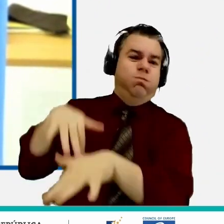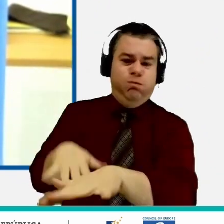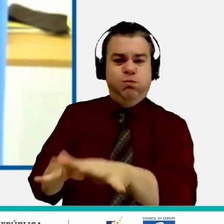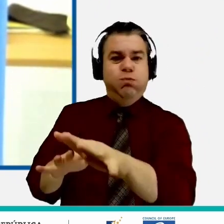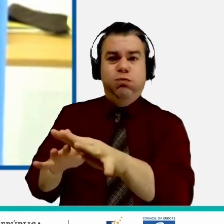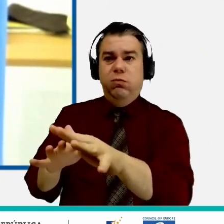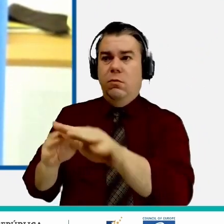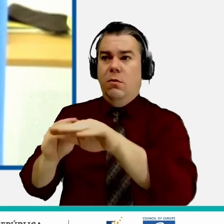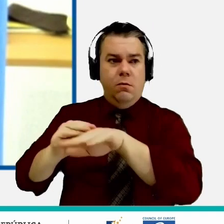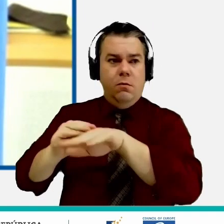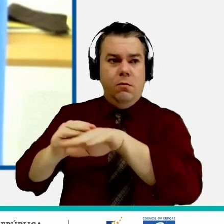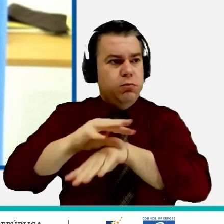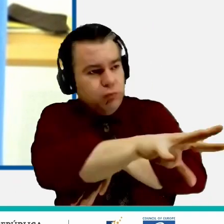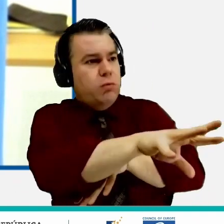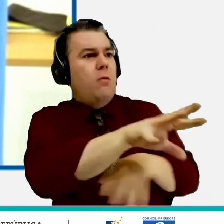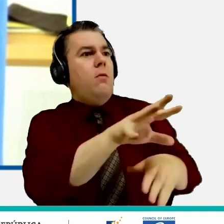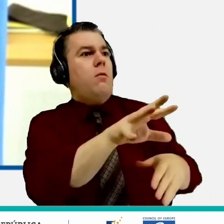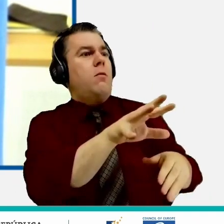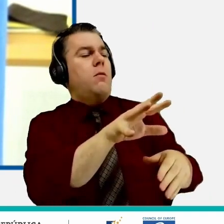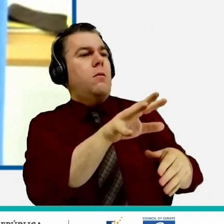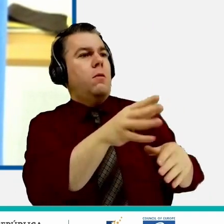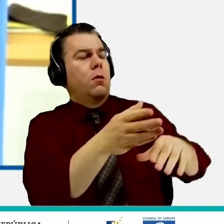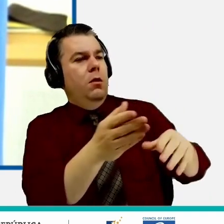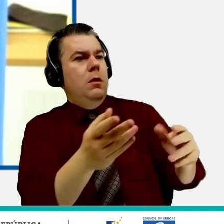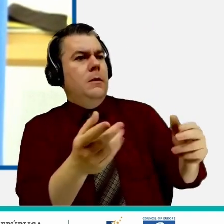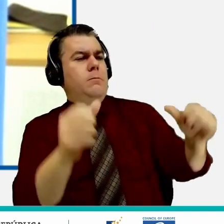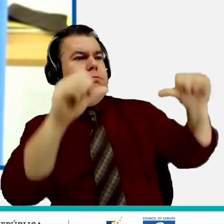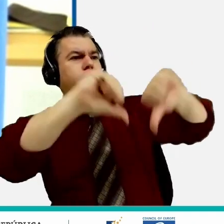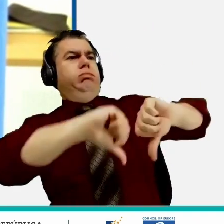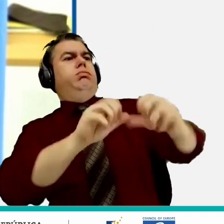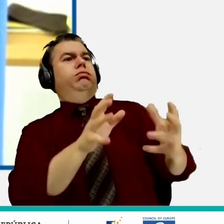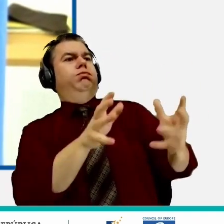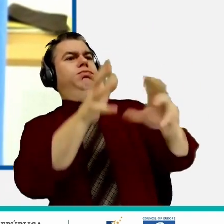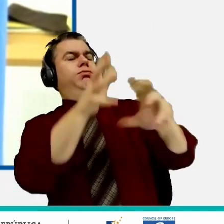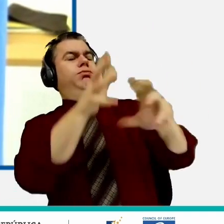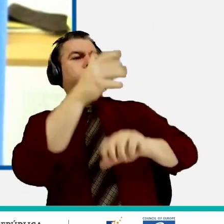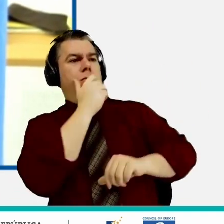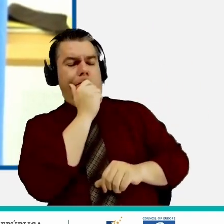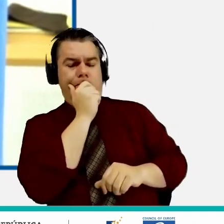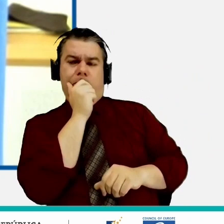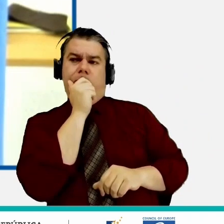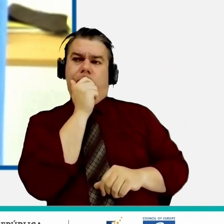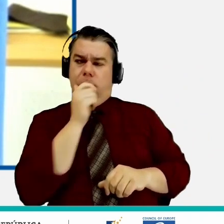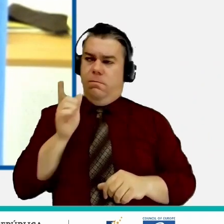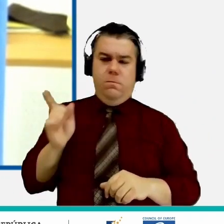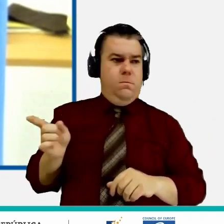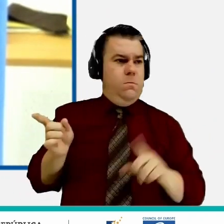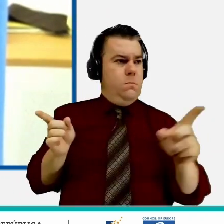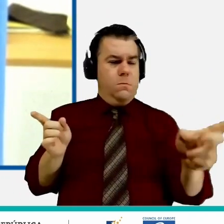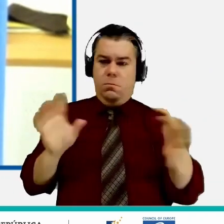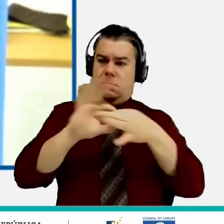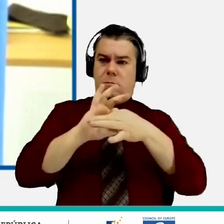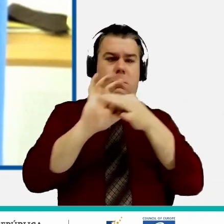to technological risks or enhance their impact. And we believe that this demands particular attention,